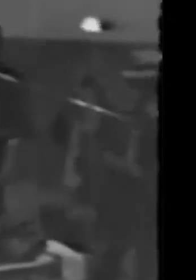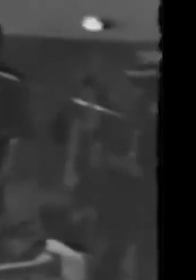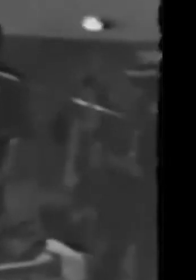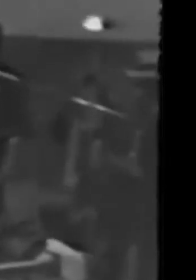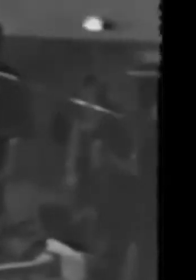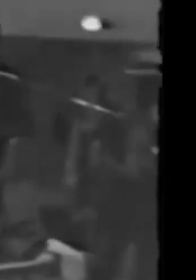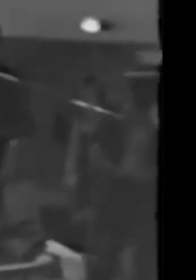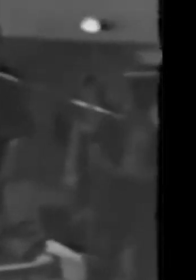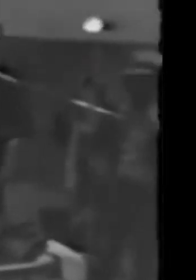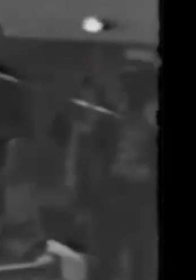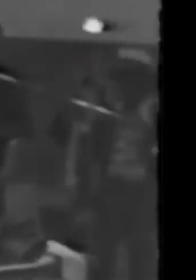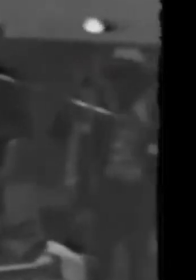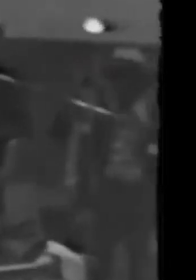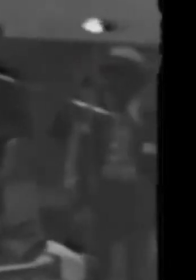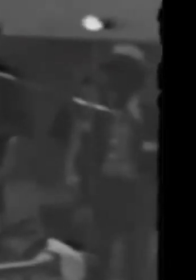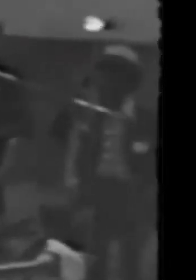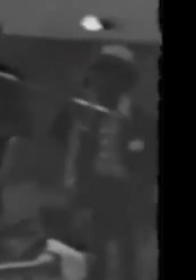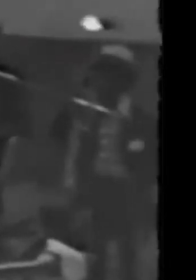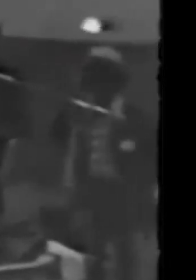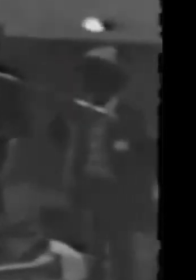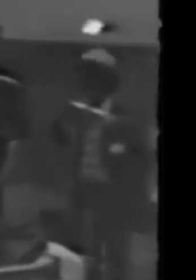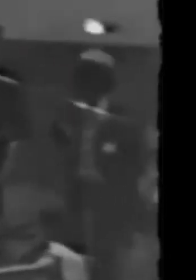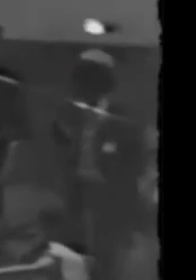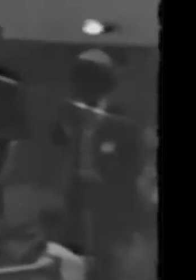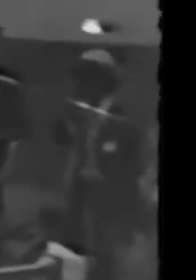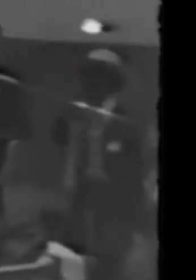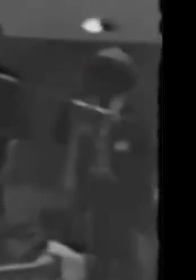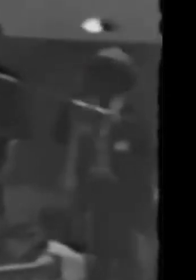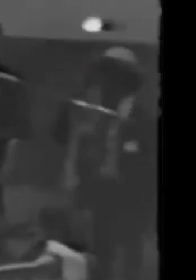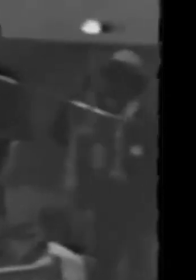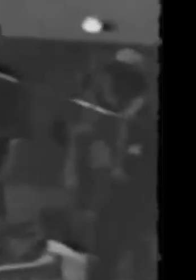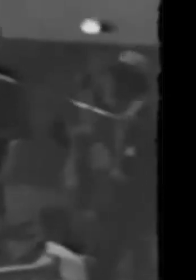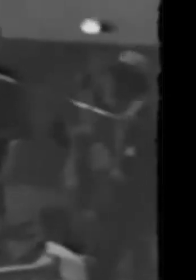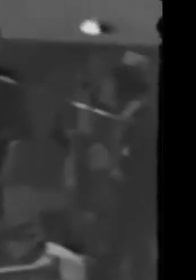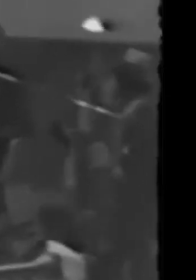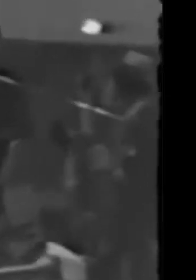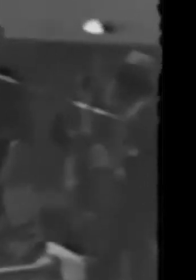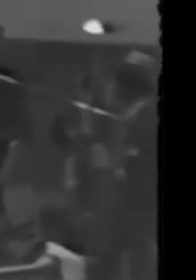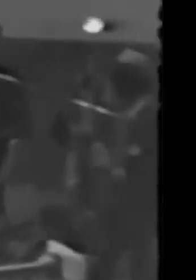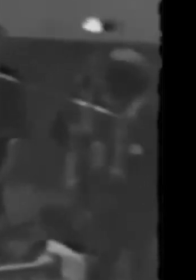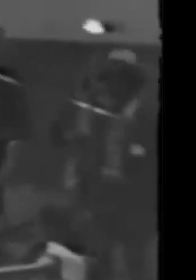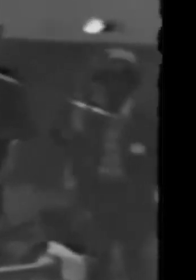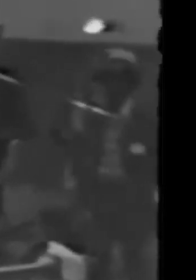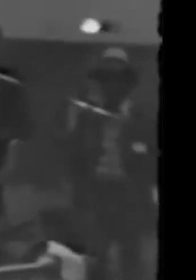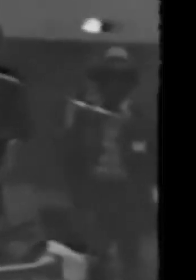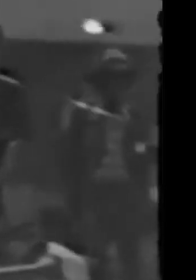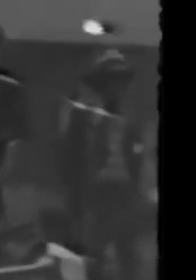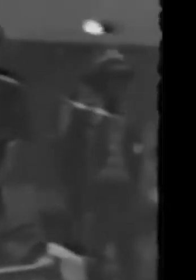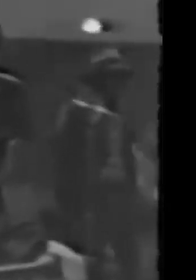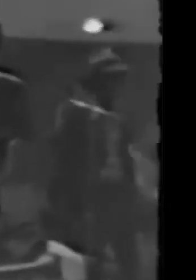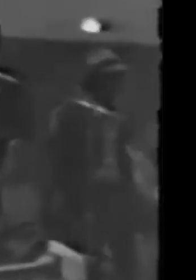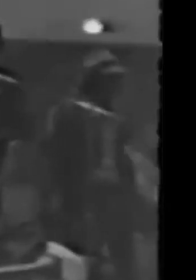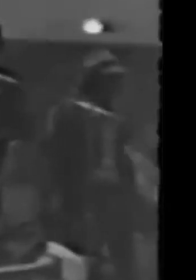and raving about welfare recipients, parasites, living off the taxes of working people.